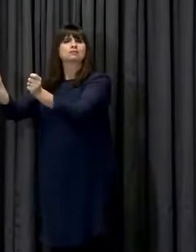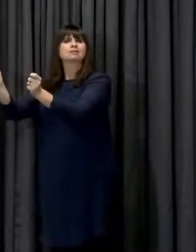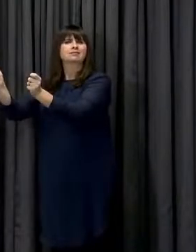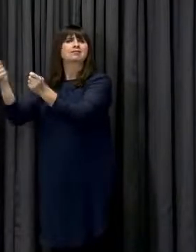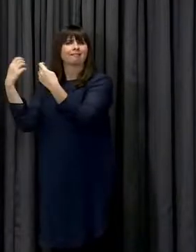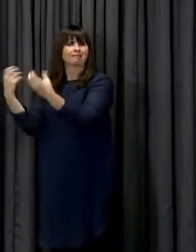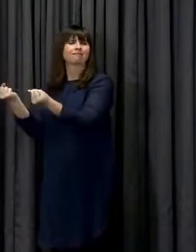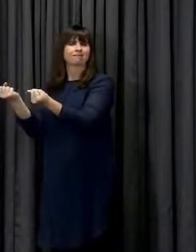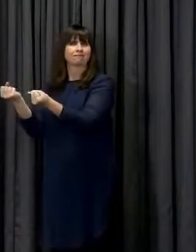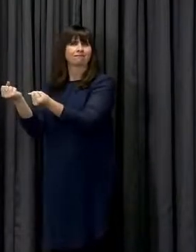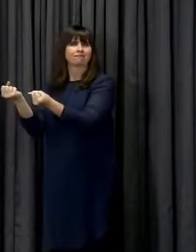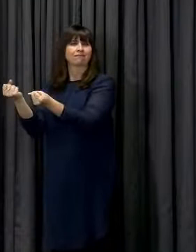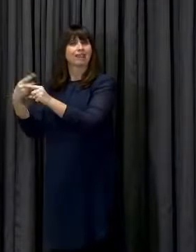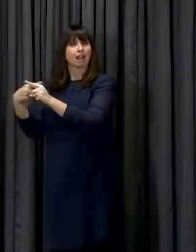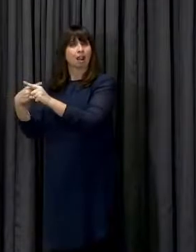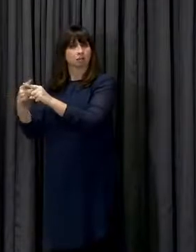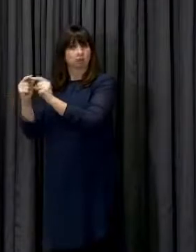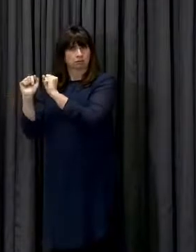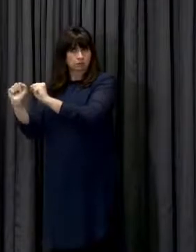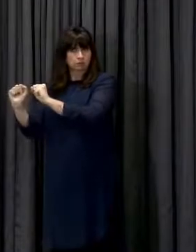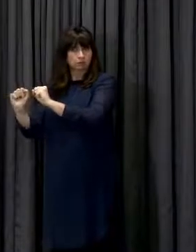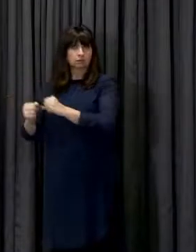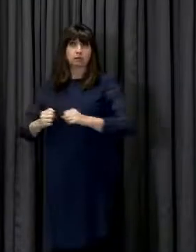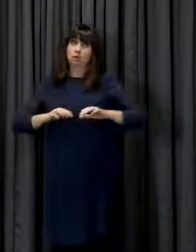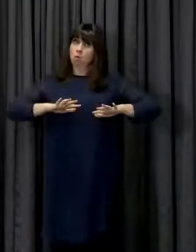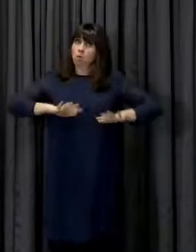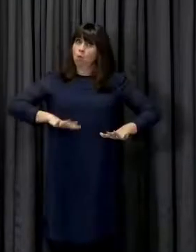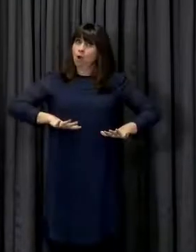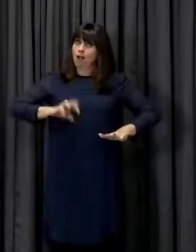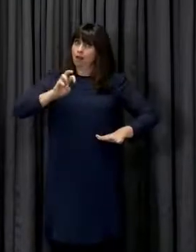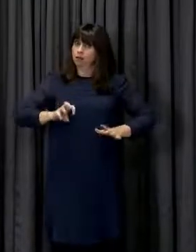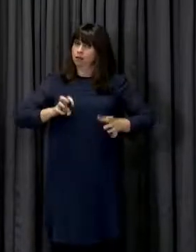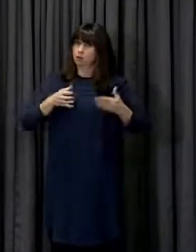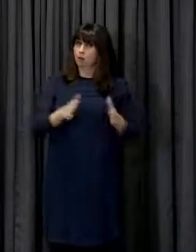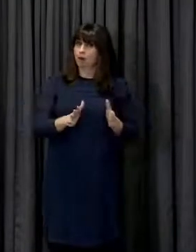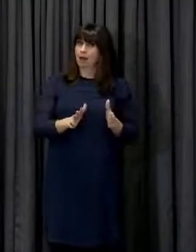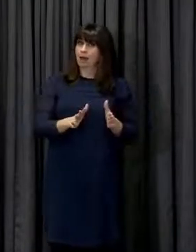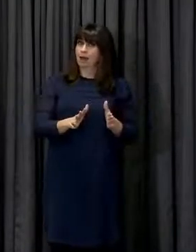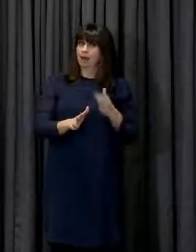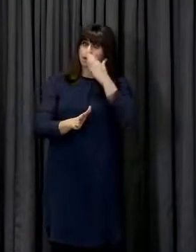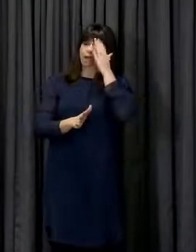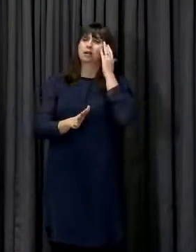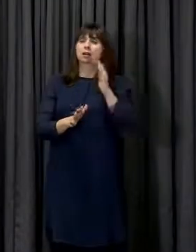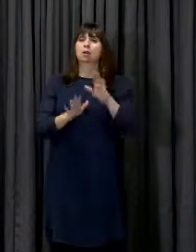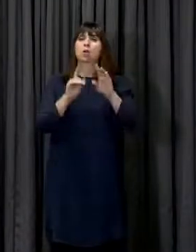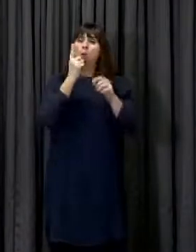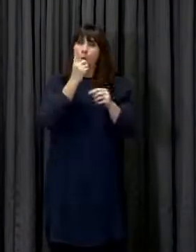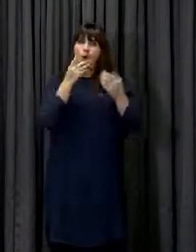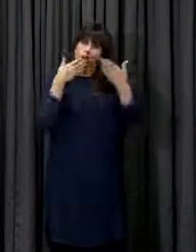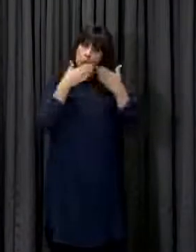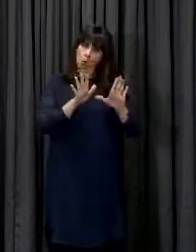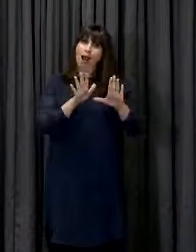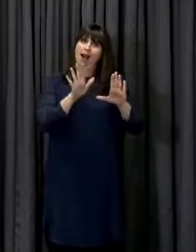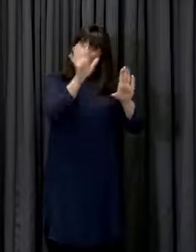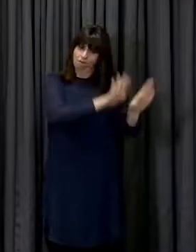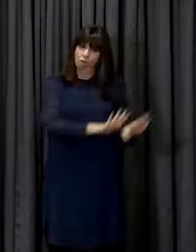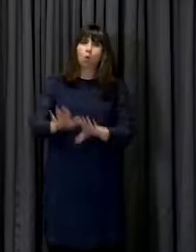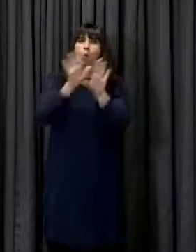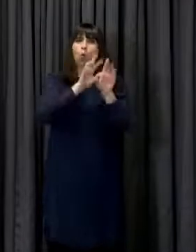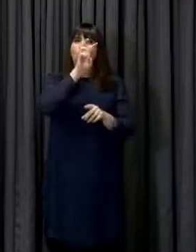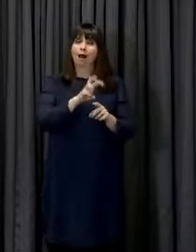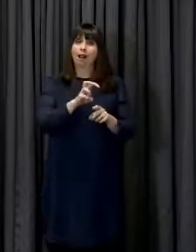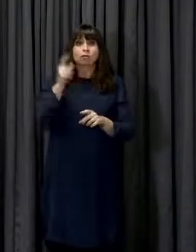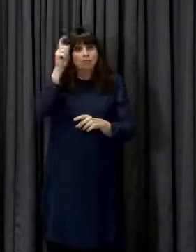parts of England. We've chosen to have a national approach, and you'll recall before the fire